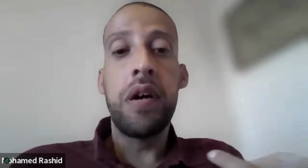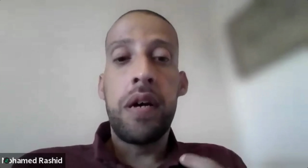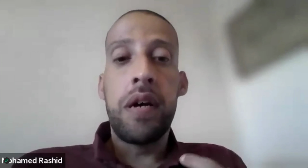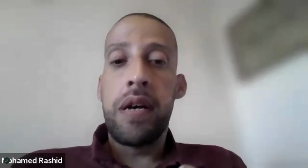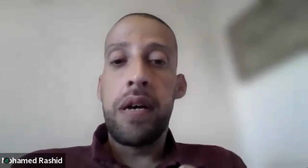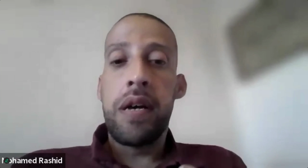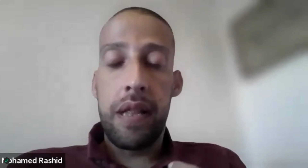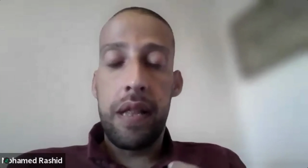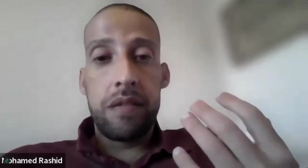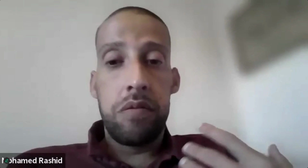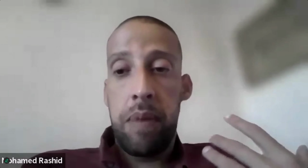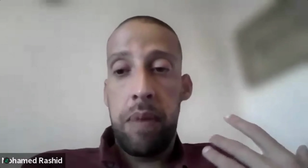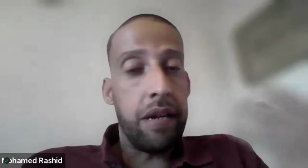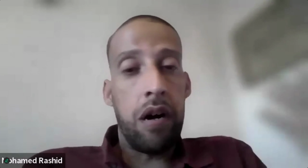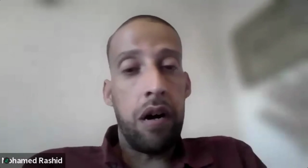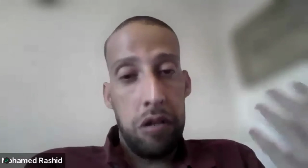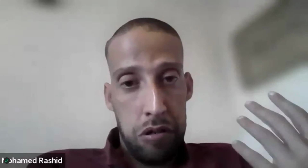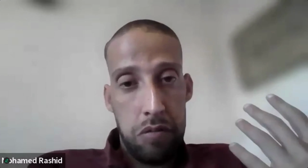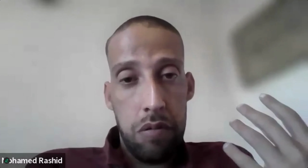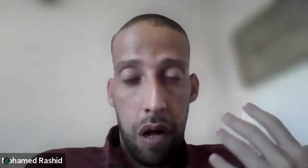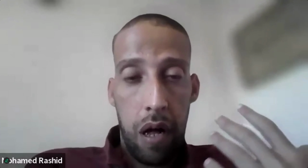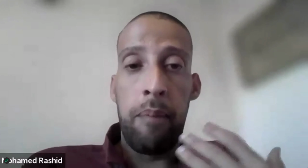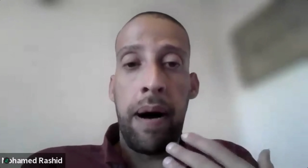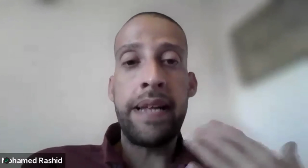consumers that might not